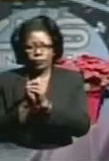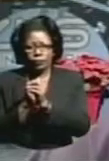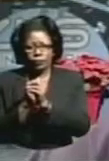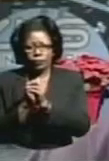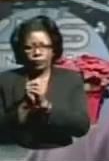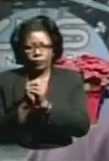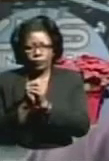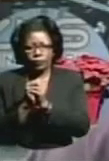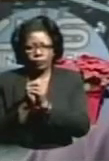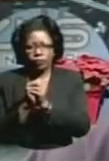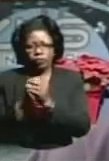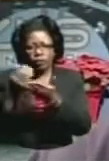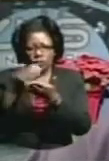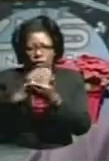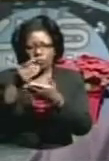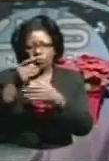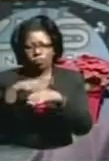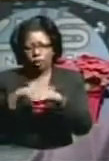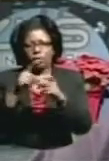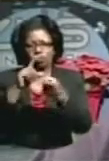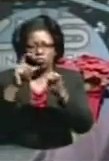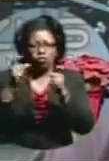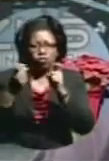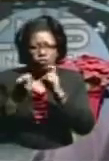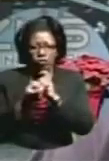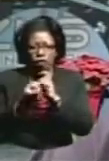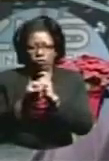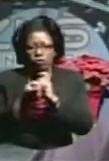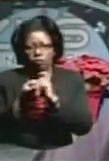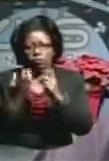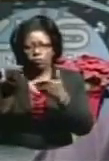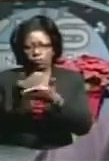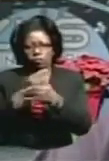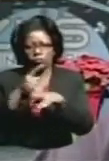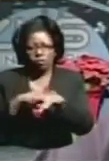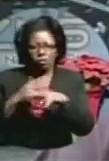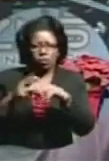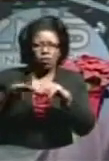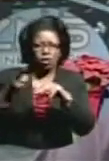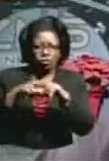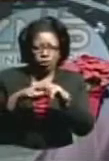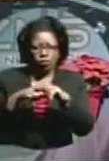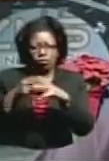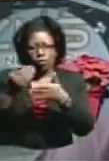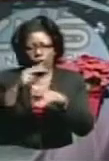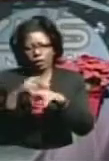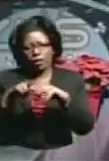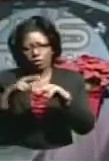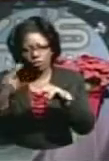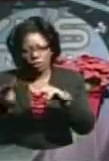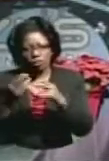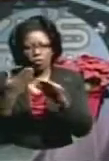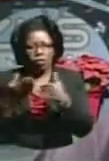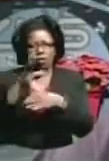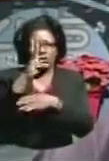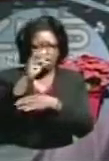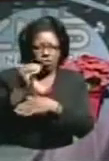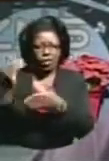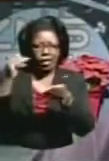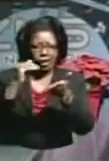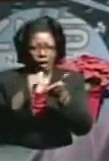know, it fluctuates from time to time, but basically between probably about 60,000 to